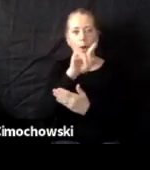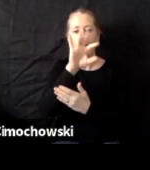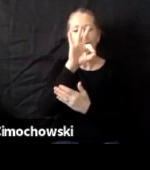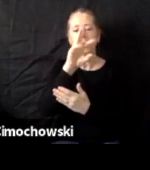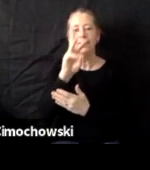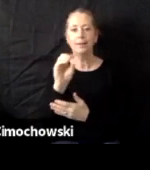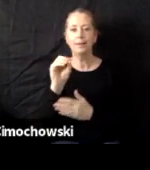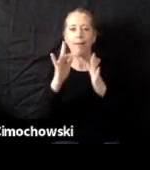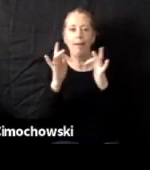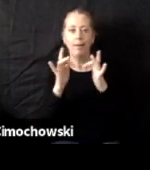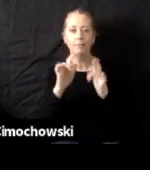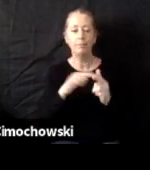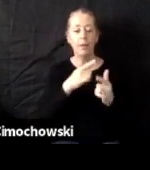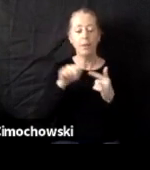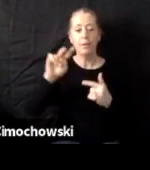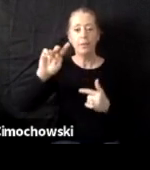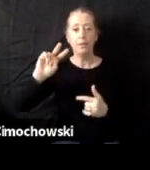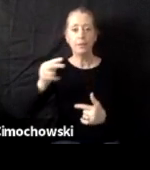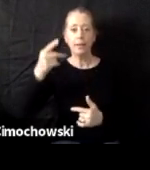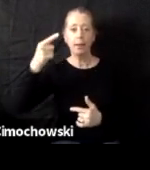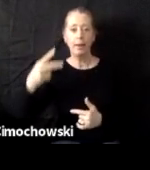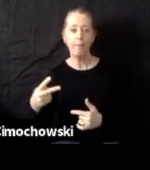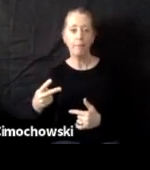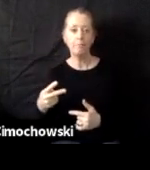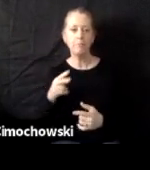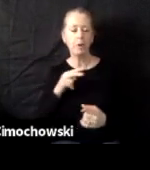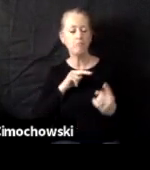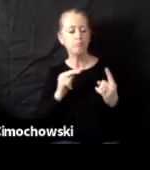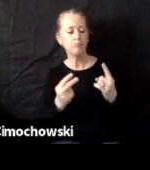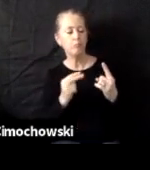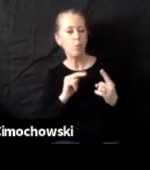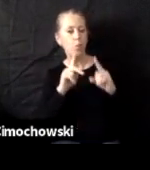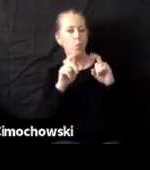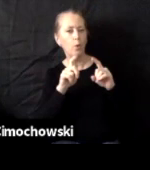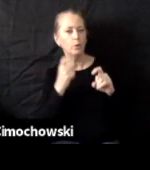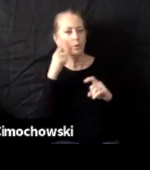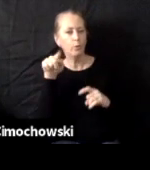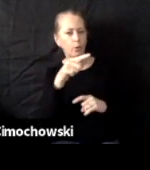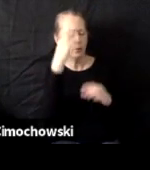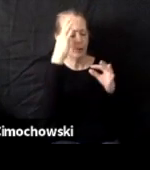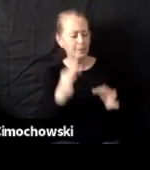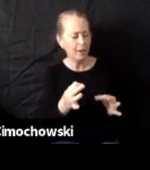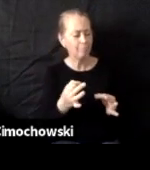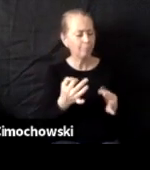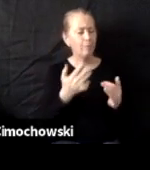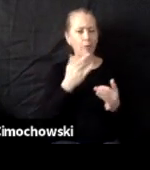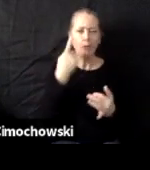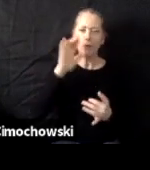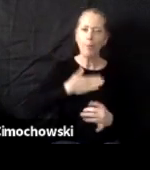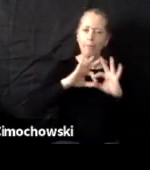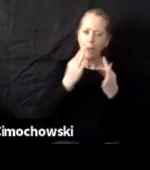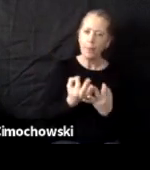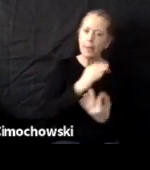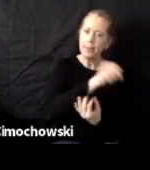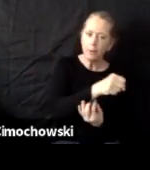also the second half is going to be around reflective questions to consider in determining if 196 Online is